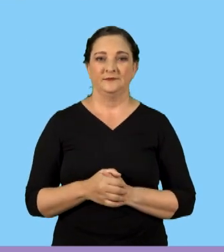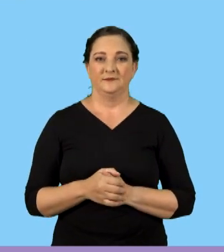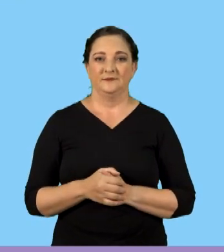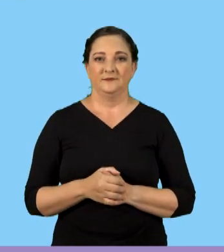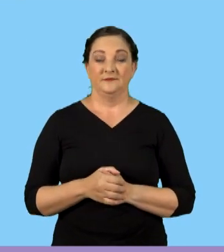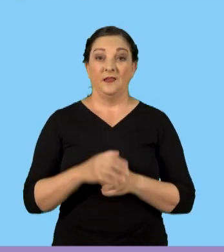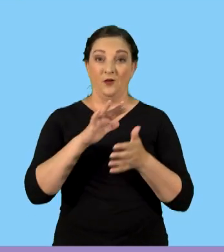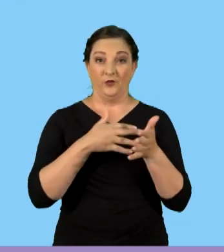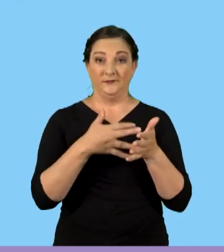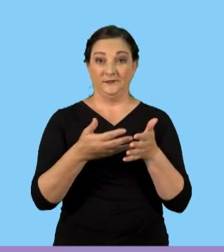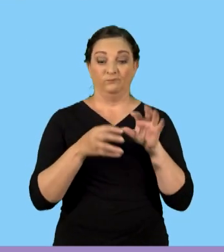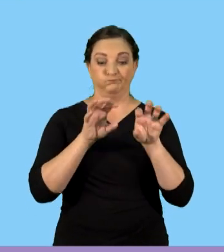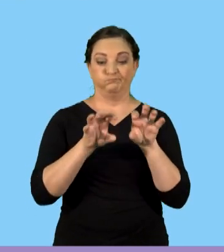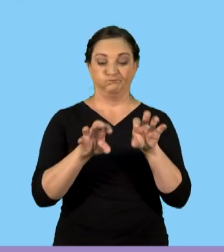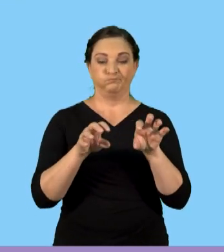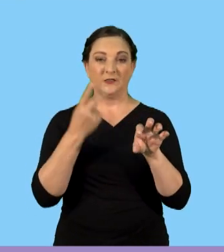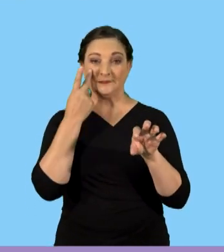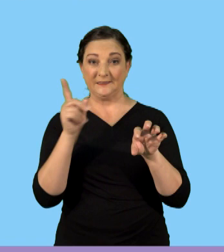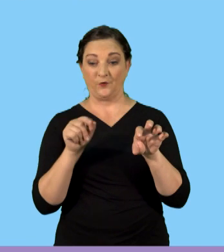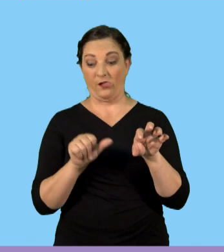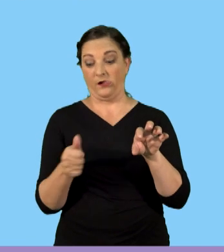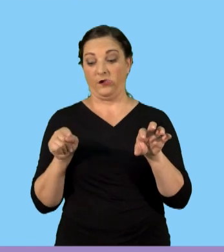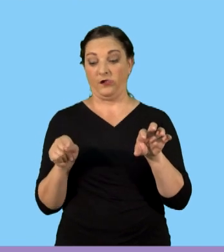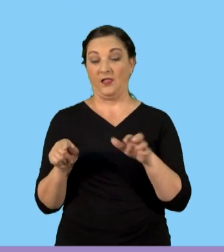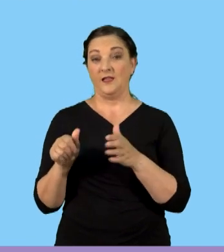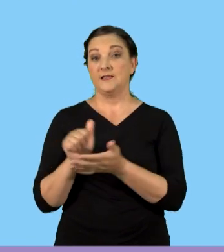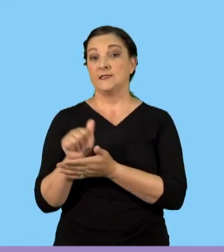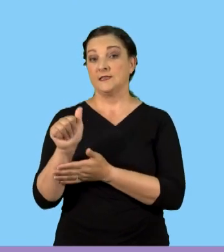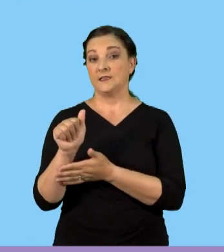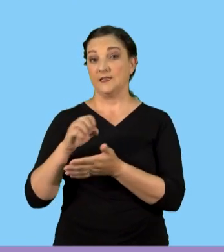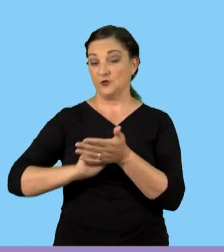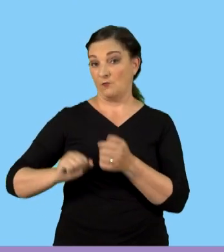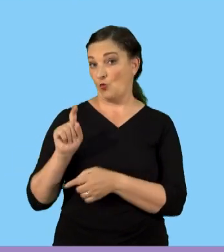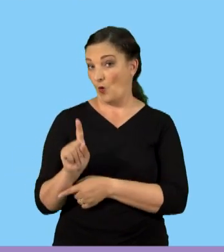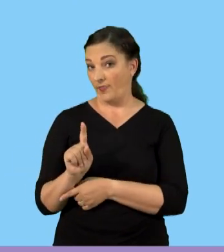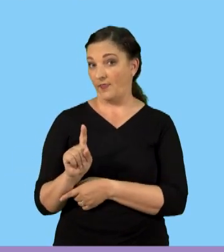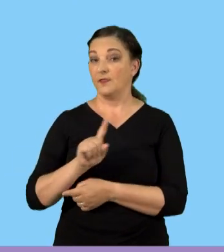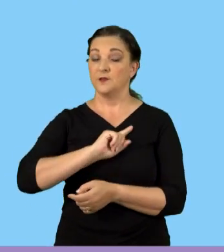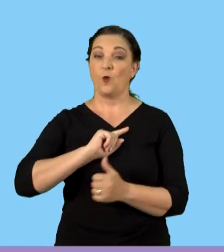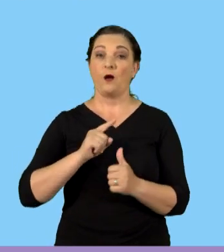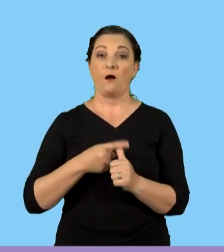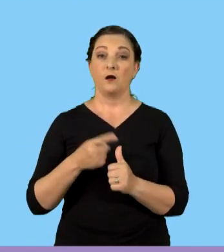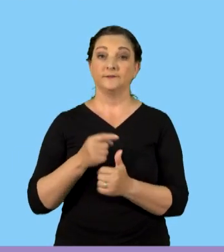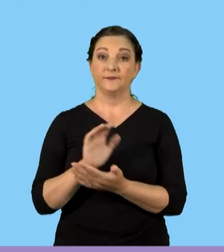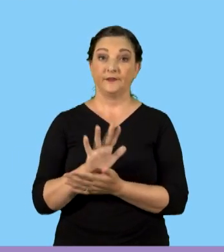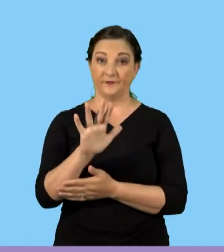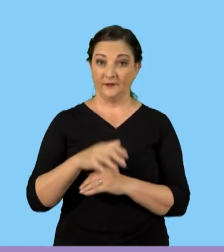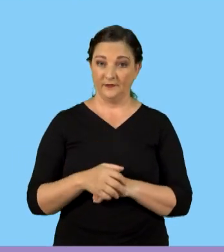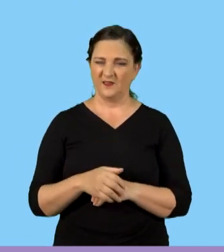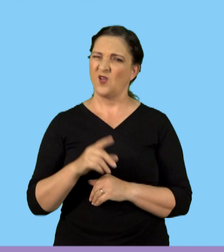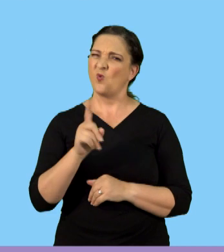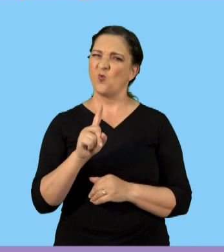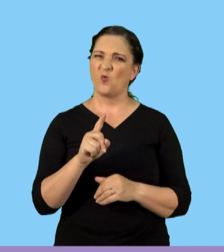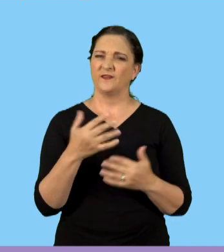flow diagram, that is a 16. So when we take 16 and we subtract 1, that gives us a 15. Now what value is divided